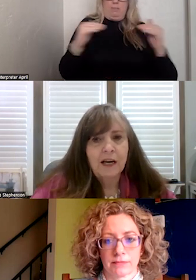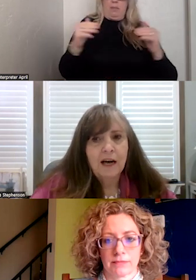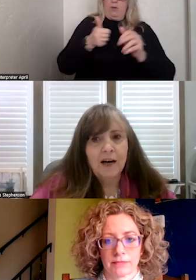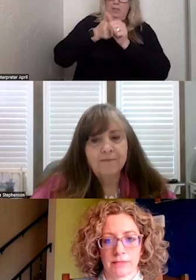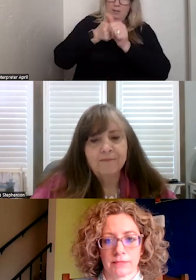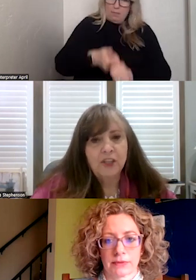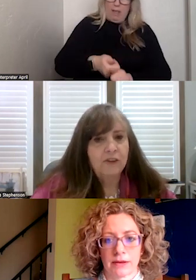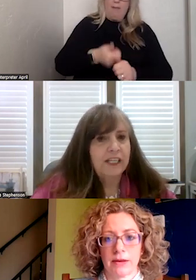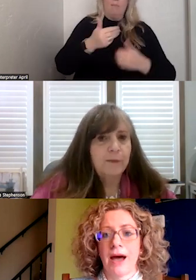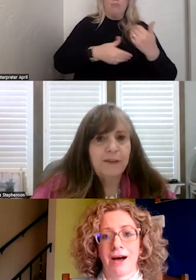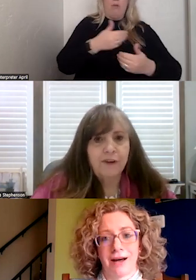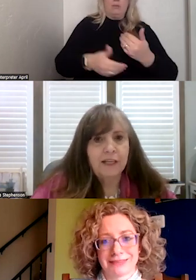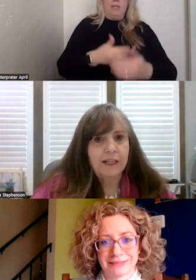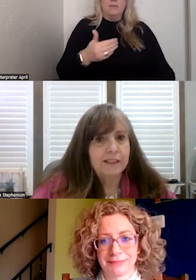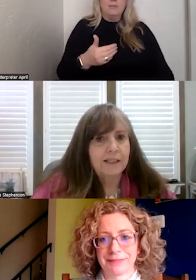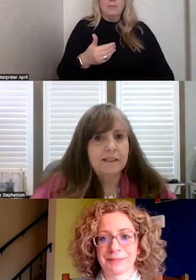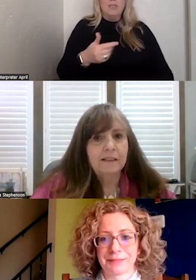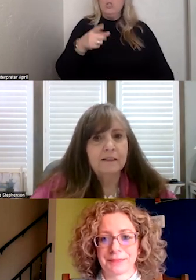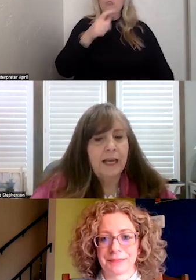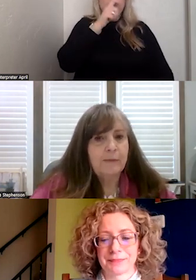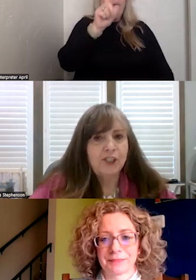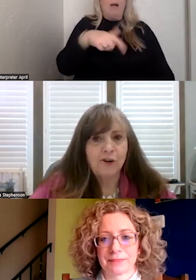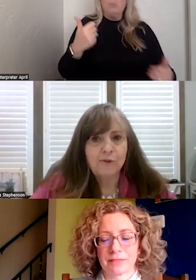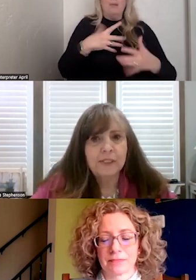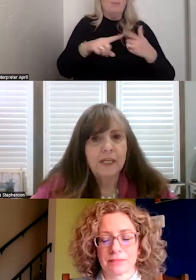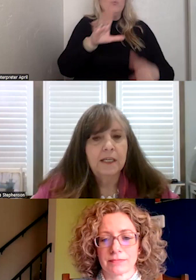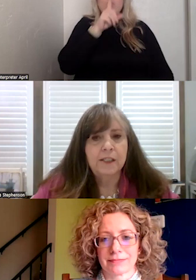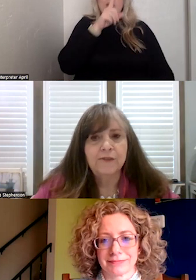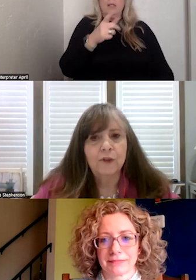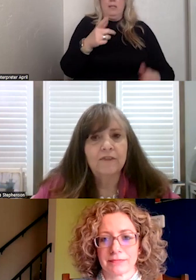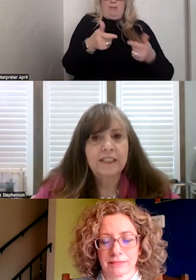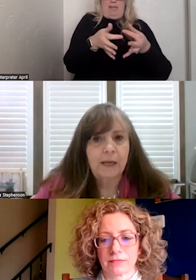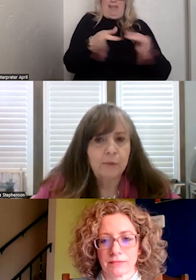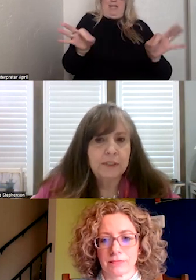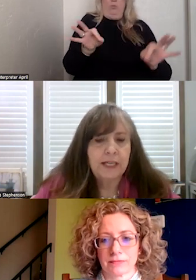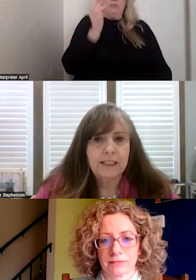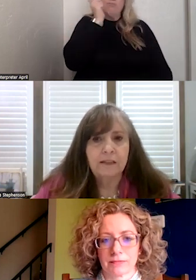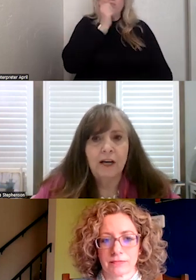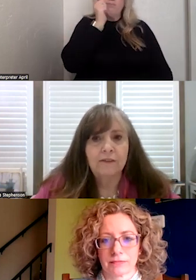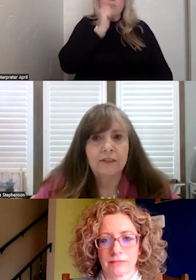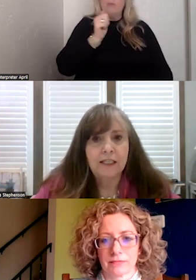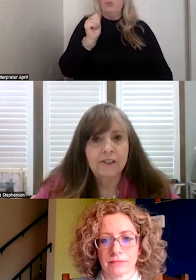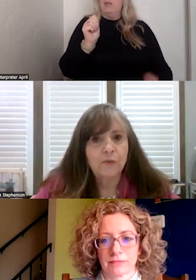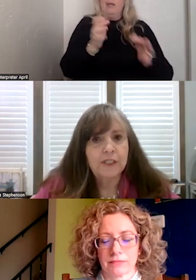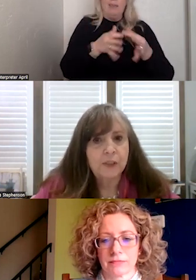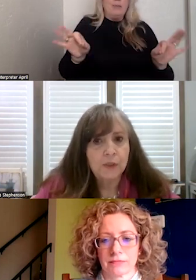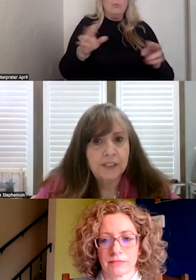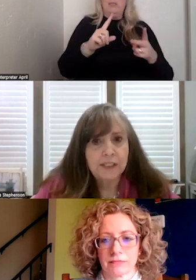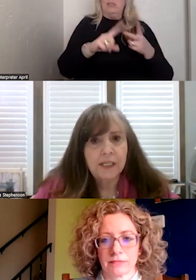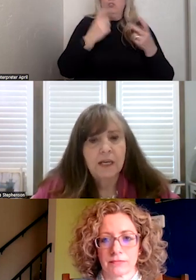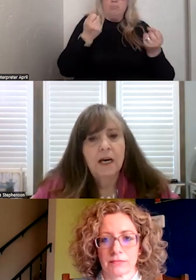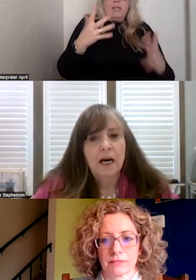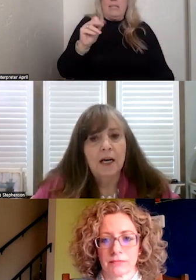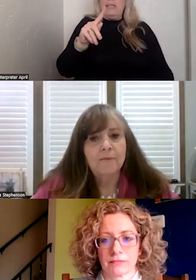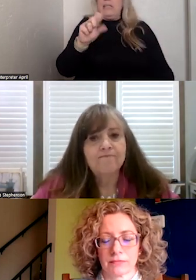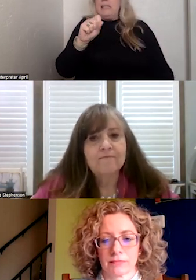processes. You don't need to be afraid. Like I said, it's in layman's terms. It's full of examples. It has a lot of links to